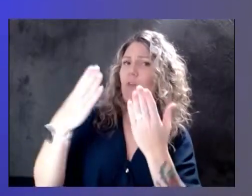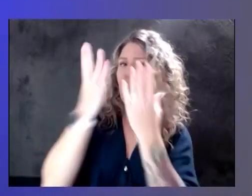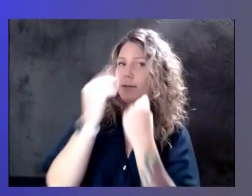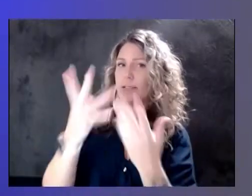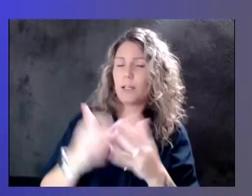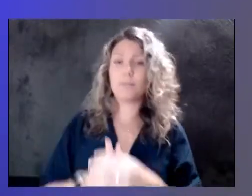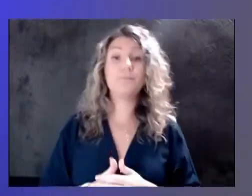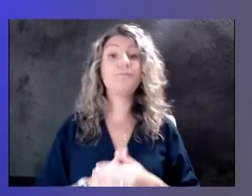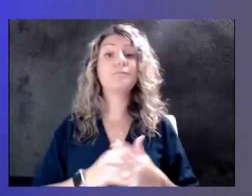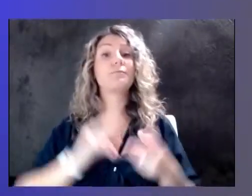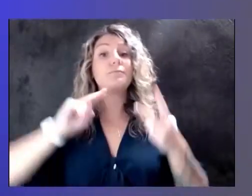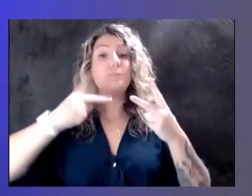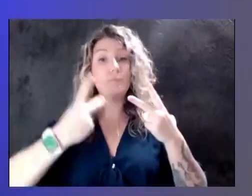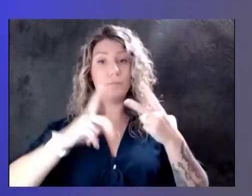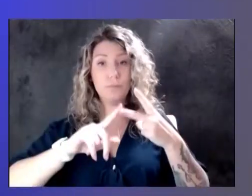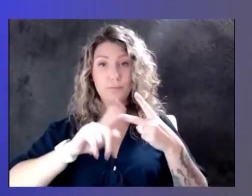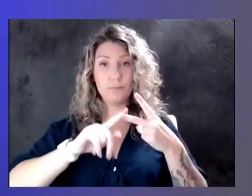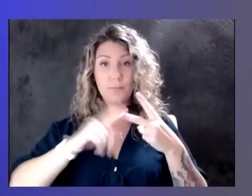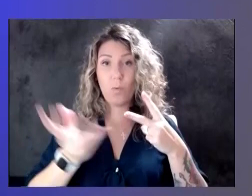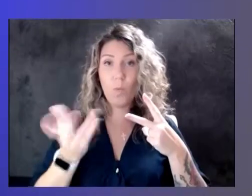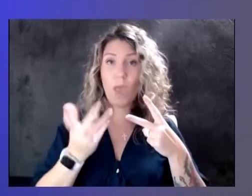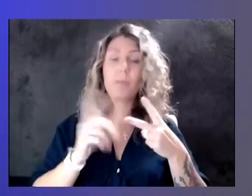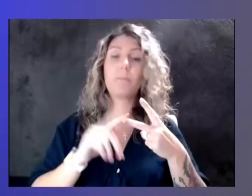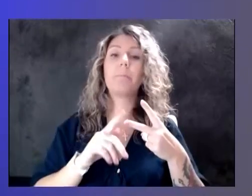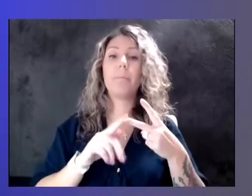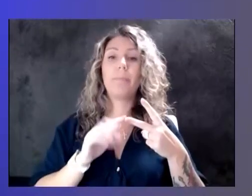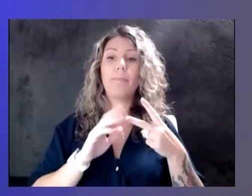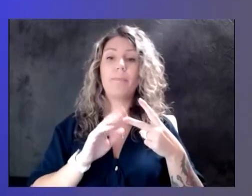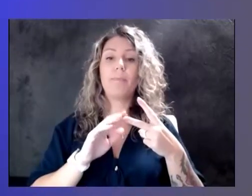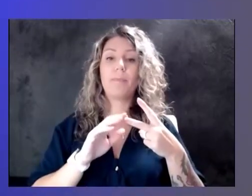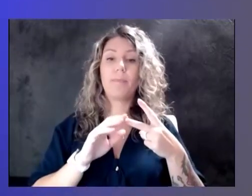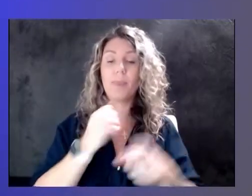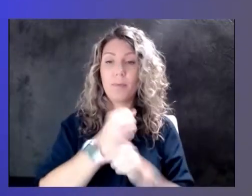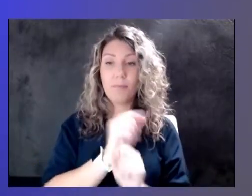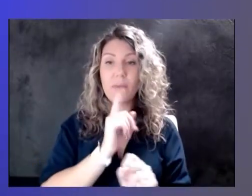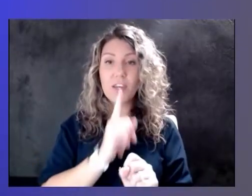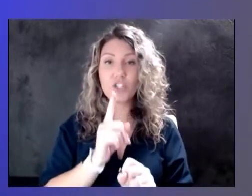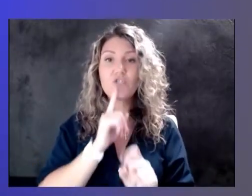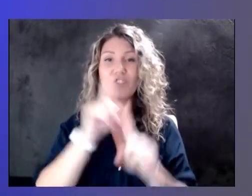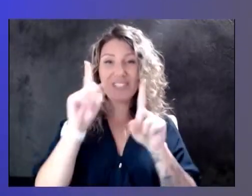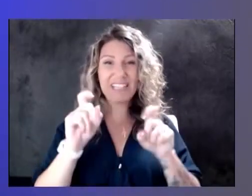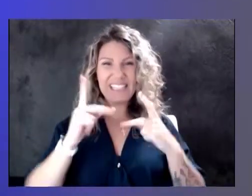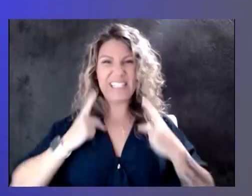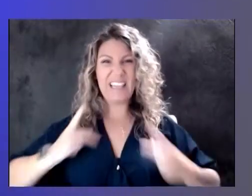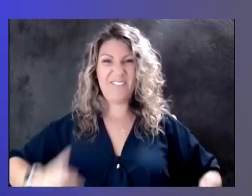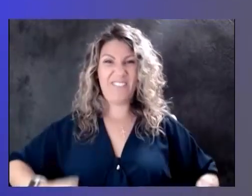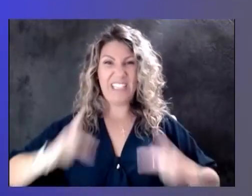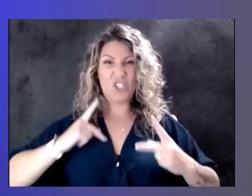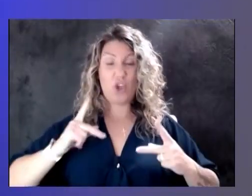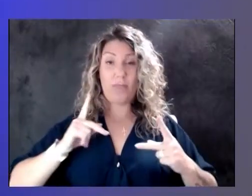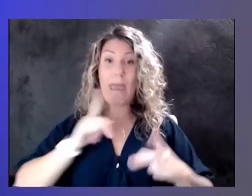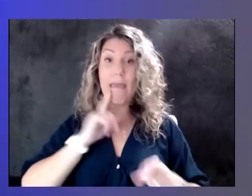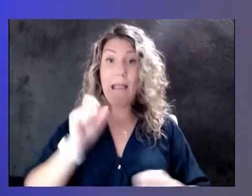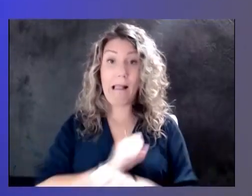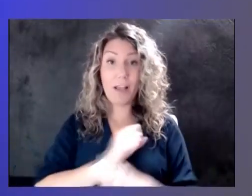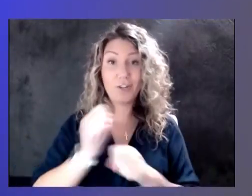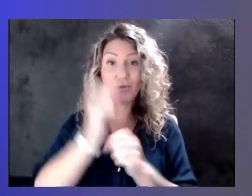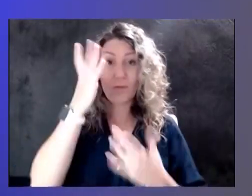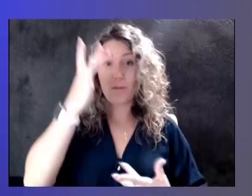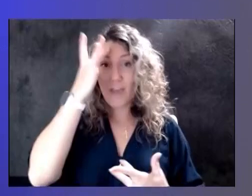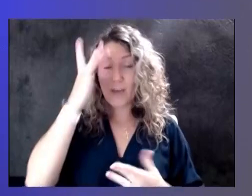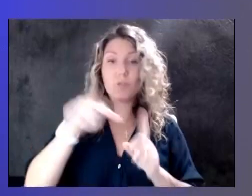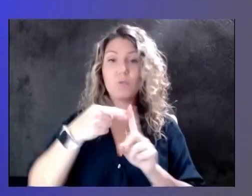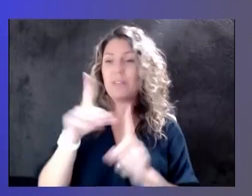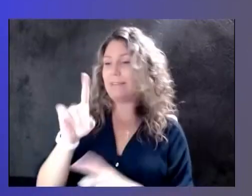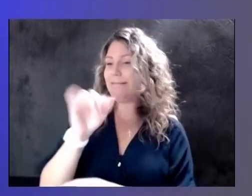next thing we're going to do is we're going to make sure that we've actually tested those physical viruses. So when you get enough, when Delta emerged, that we had